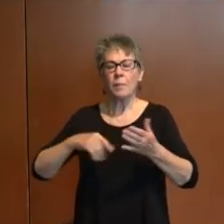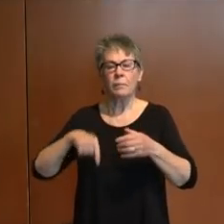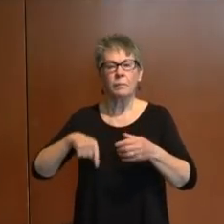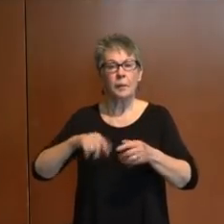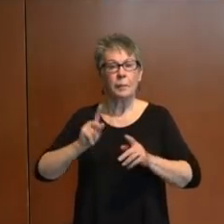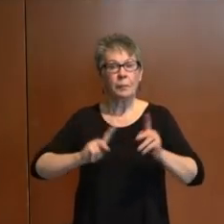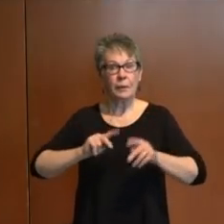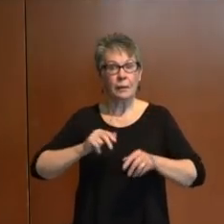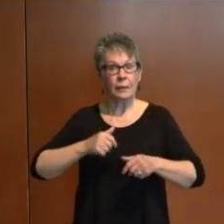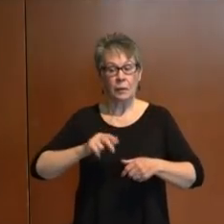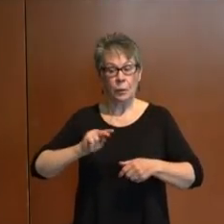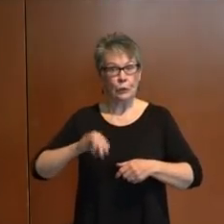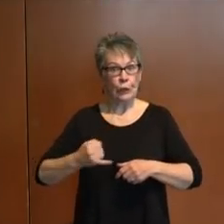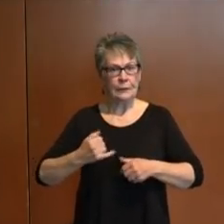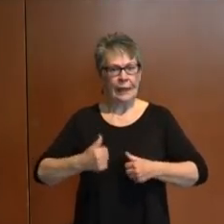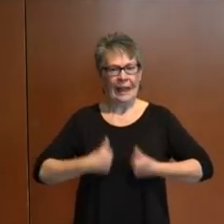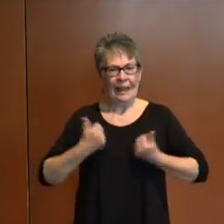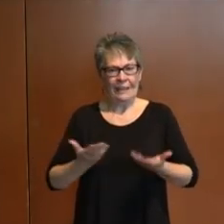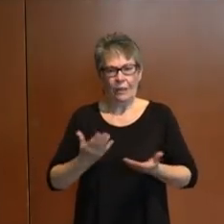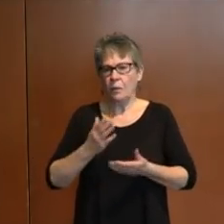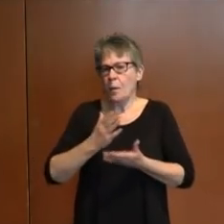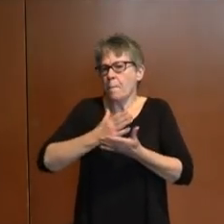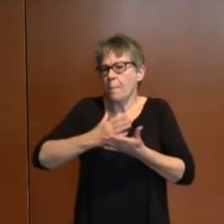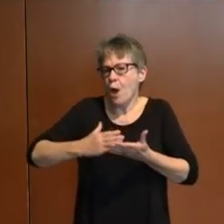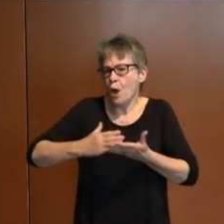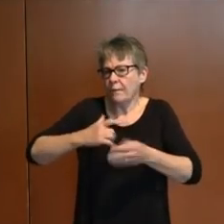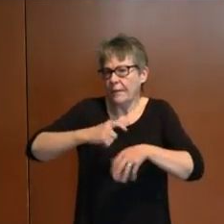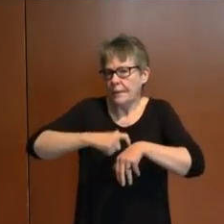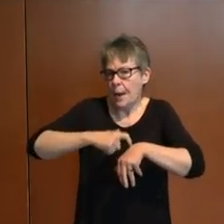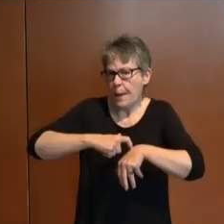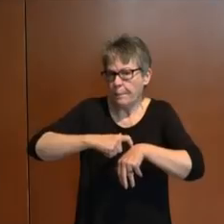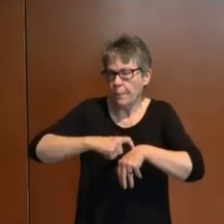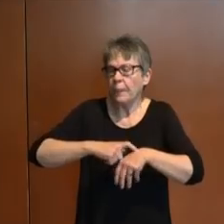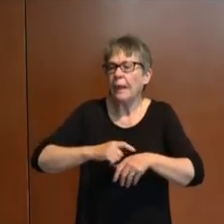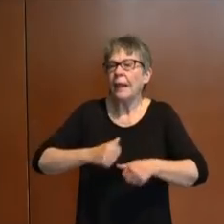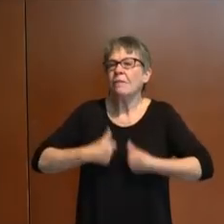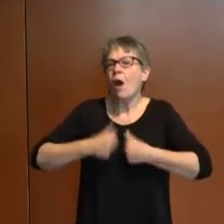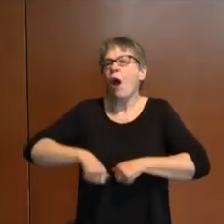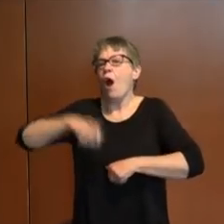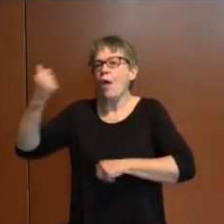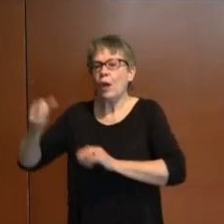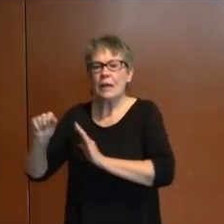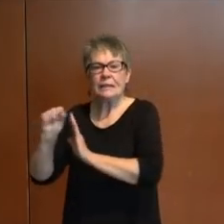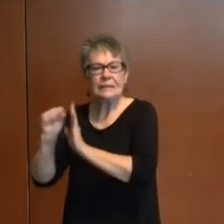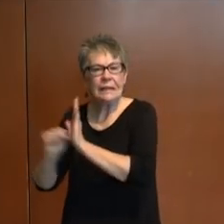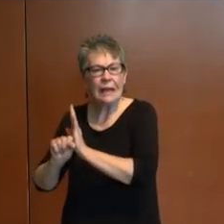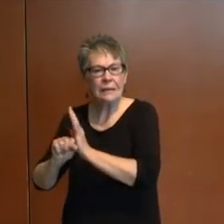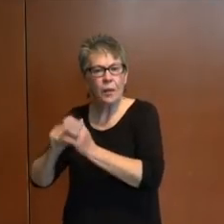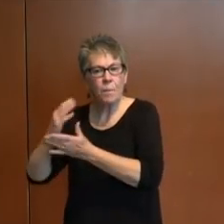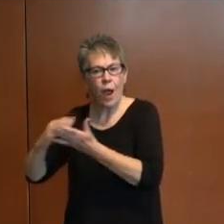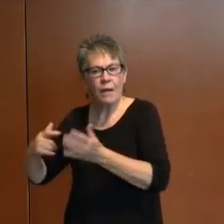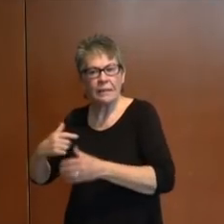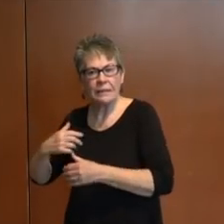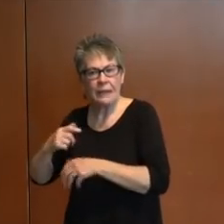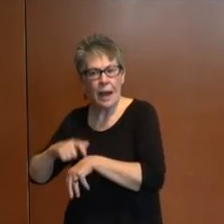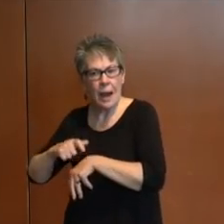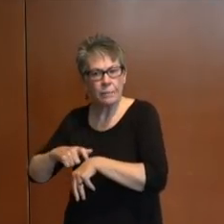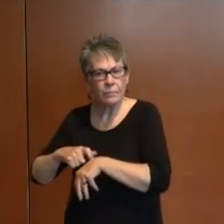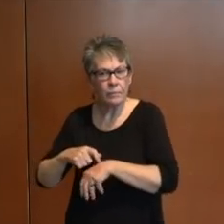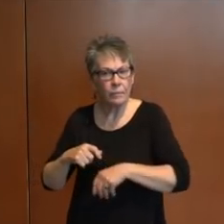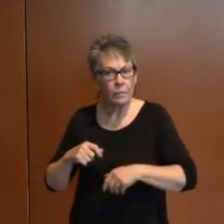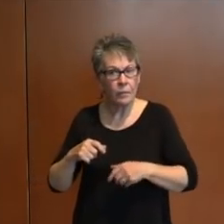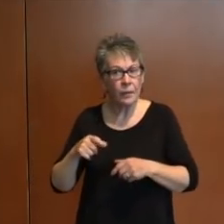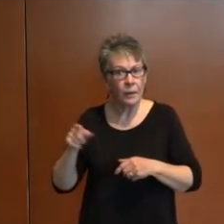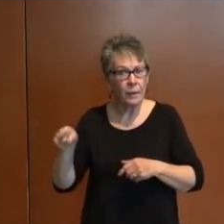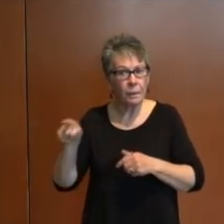example. Given that these people have Florida IDs, would they be able to get tested for COVID at some of our